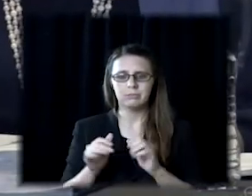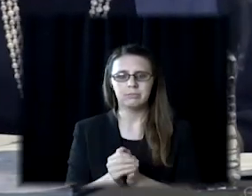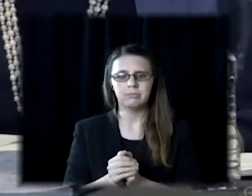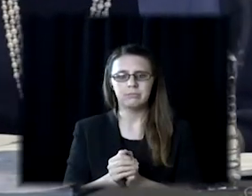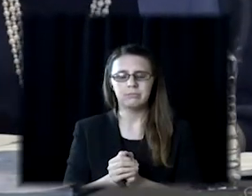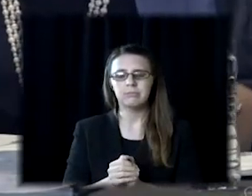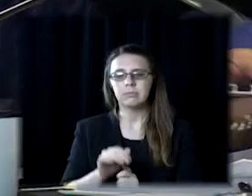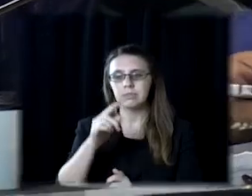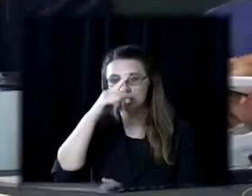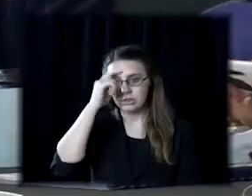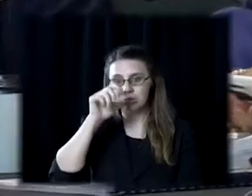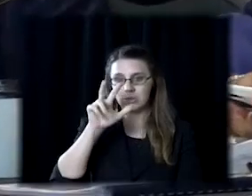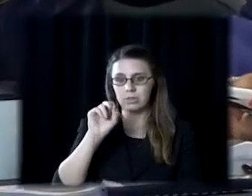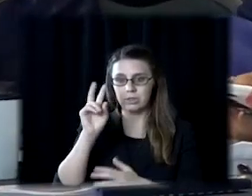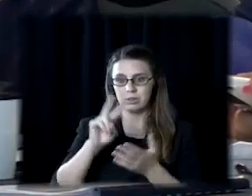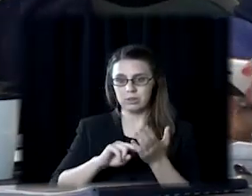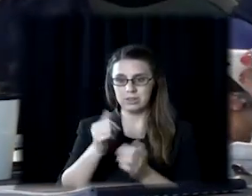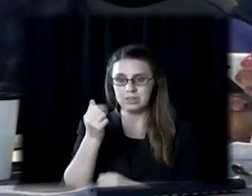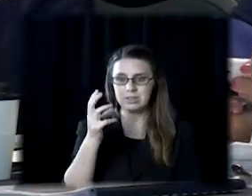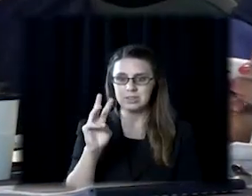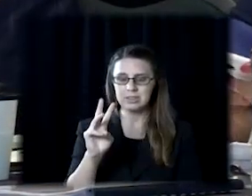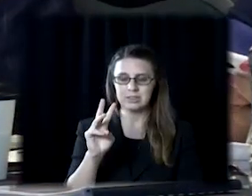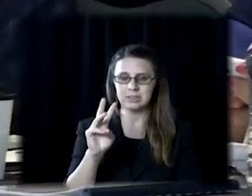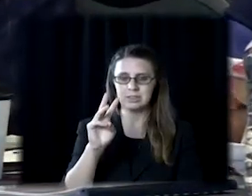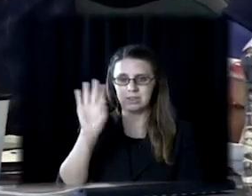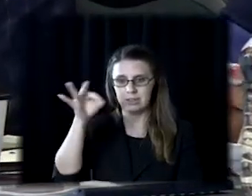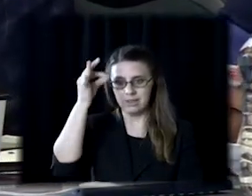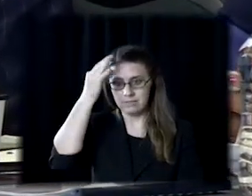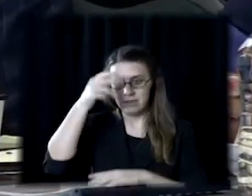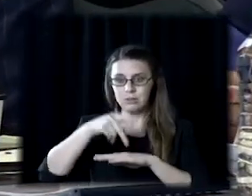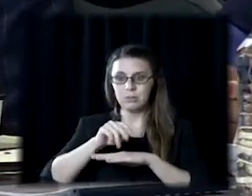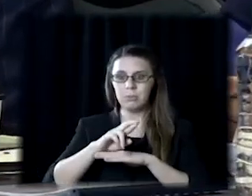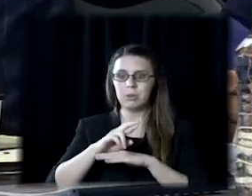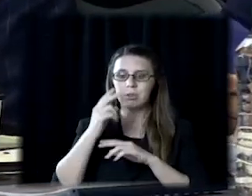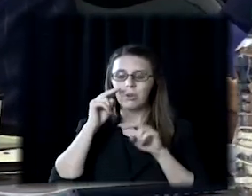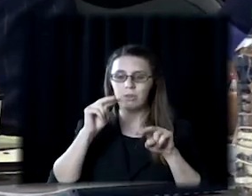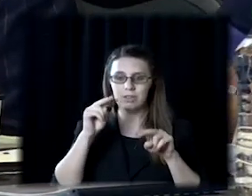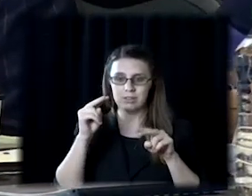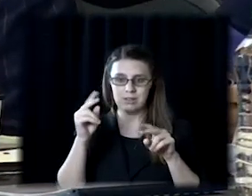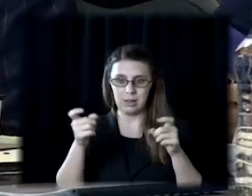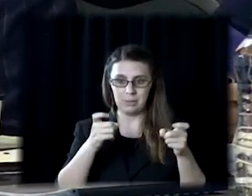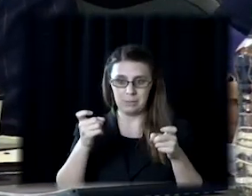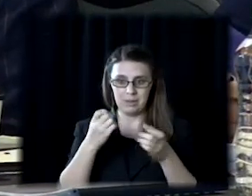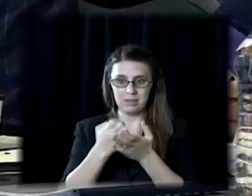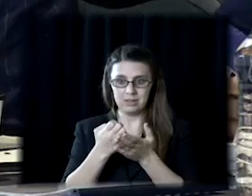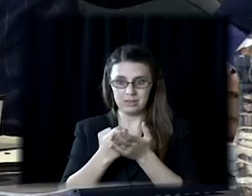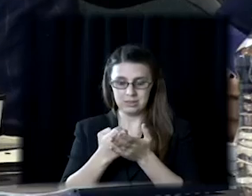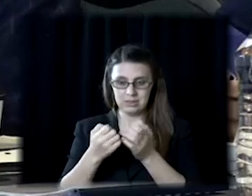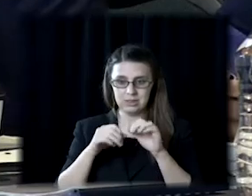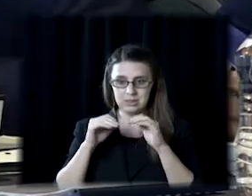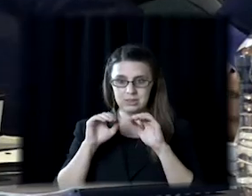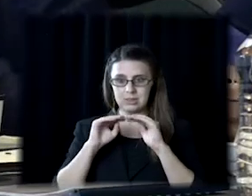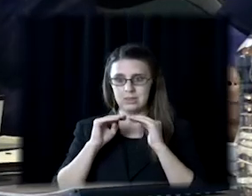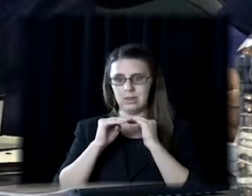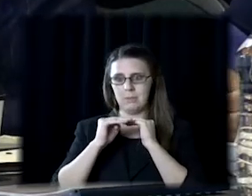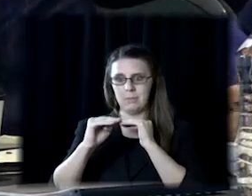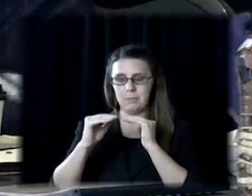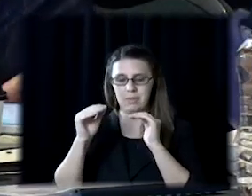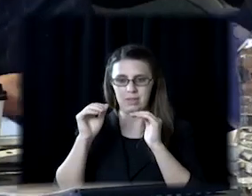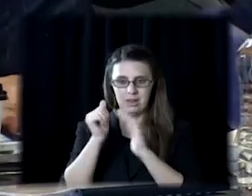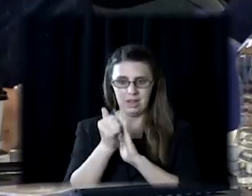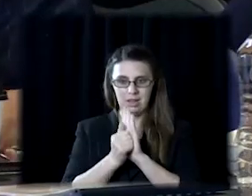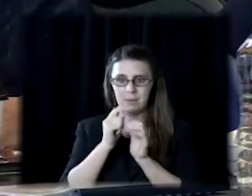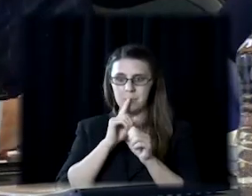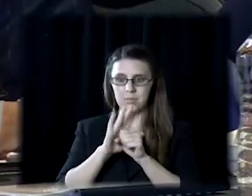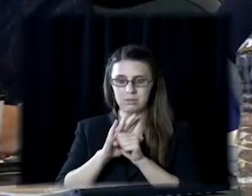Whereas on June 30, 2016, the Federal Puerto Rico Oversight Management and Economic Stability Act, PROMESA, was enacted, and whereas Section 101